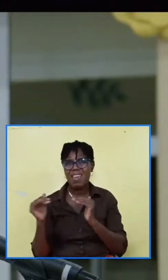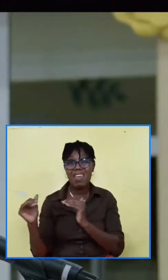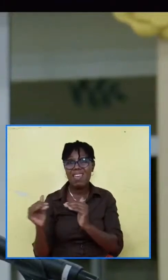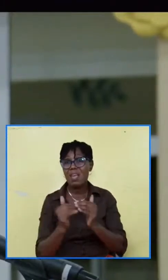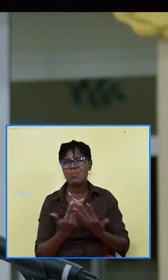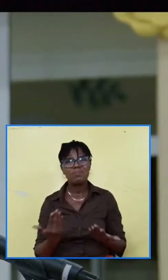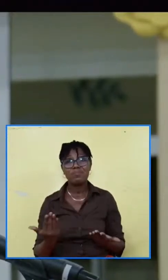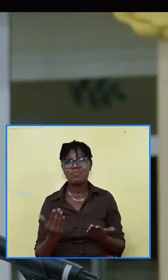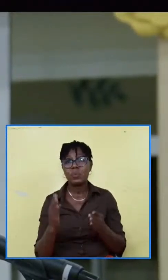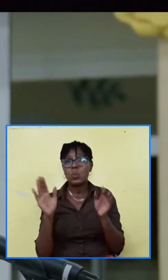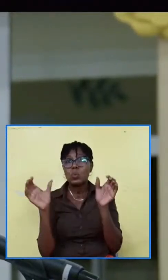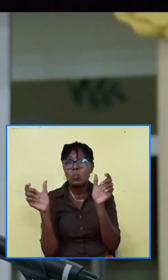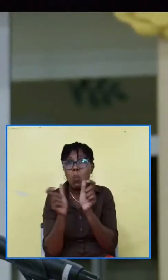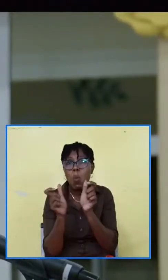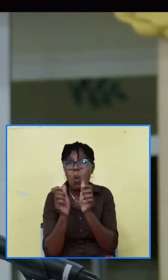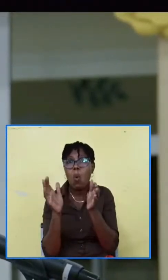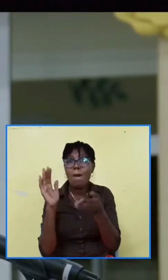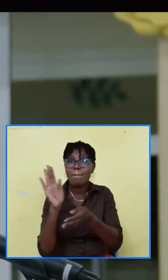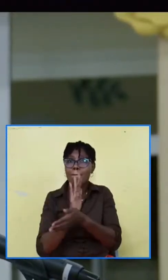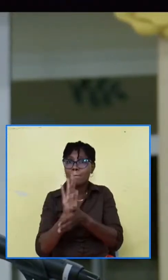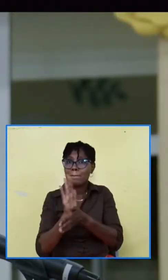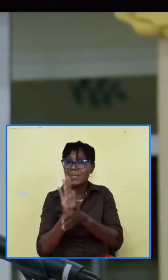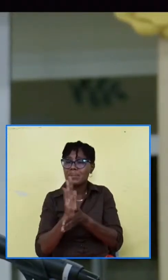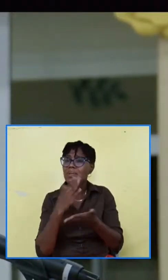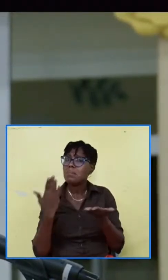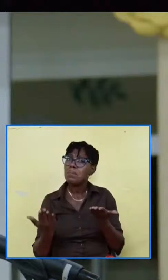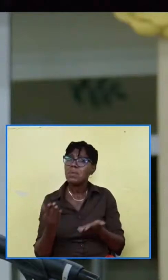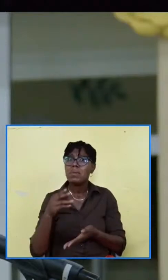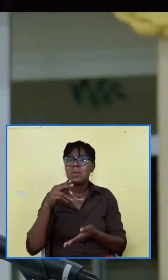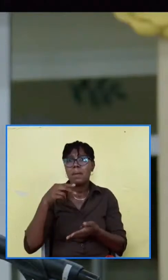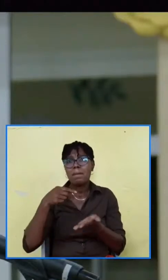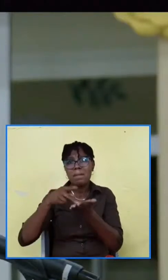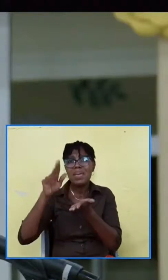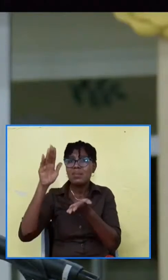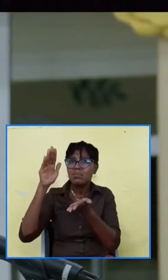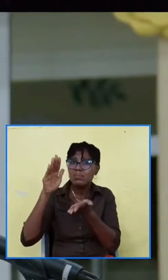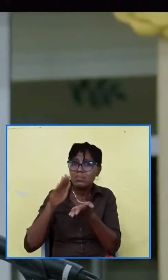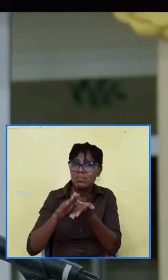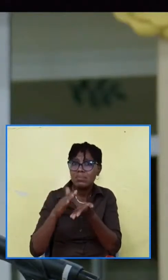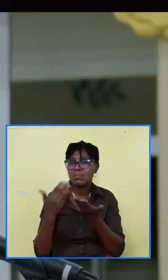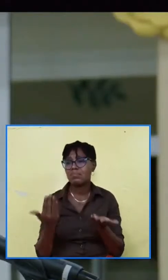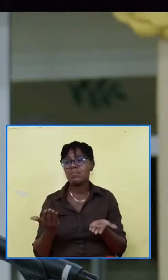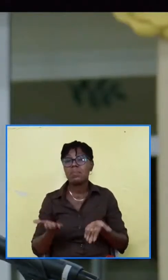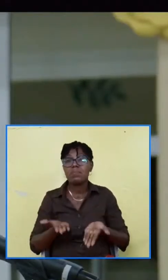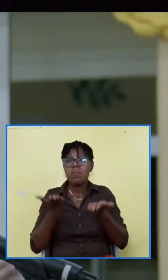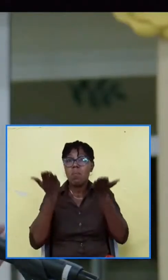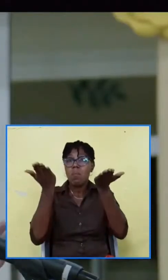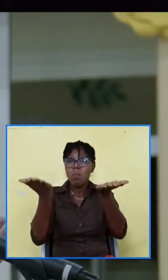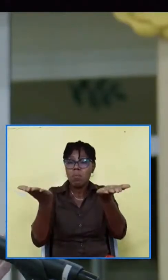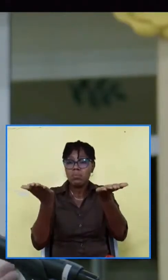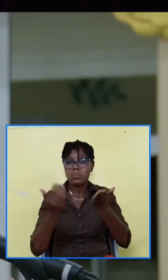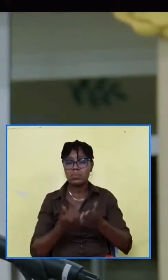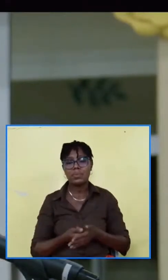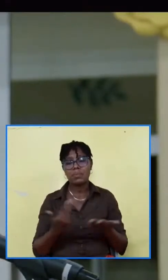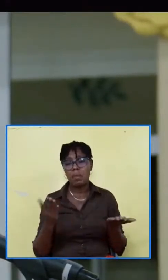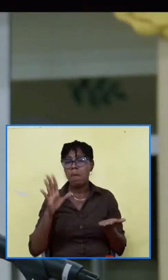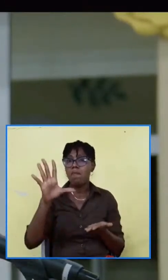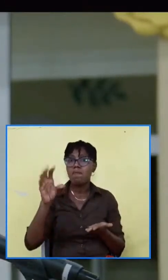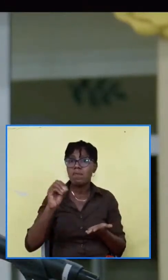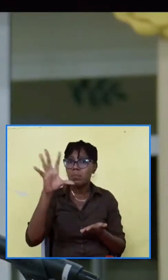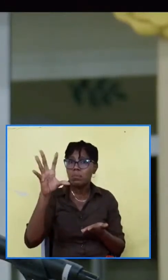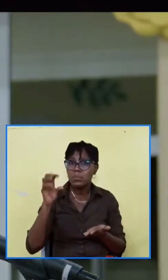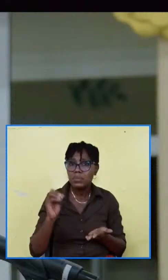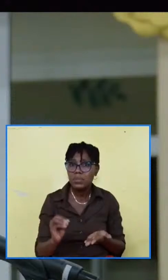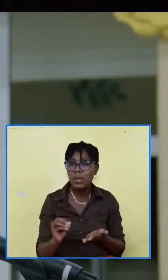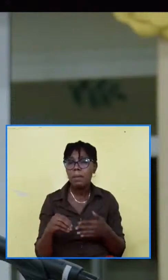certain revenue income to say, okay, for them it might be a bit ticklish right now. Give them the option to say, 50% of the contribution